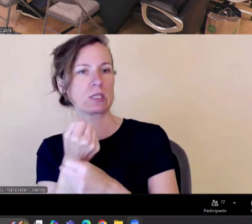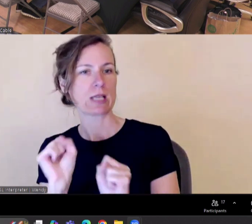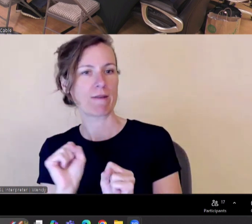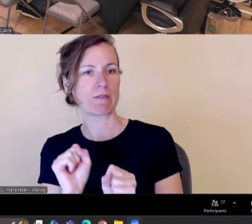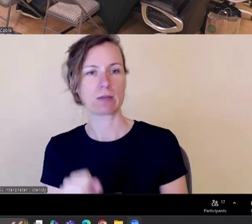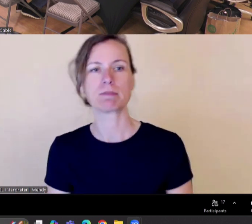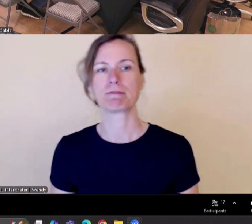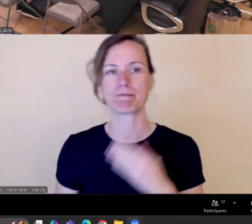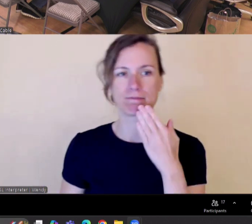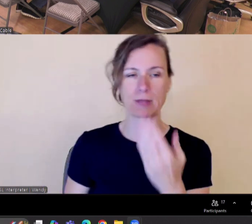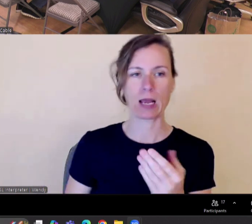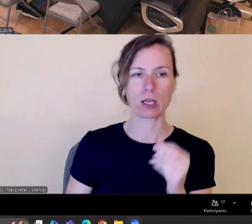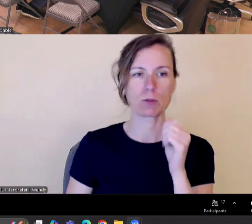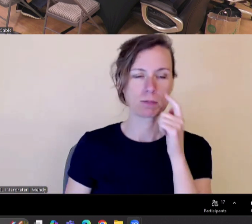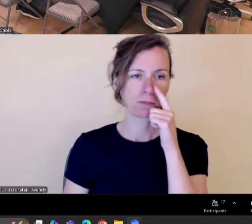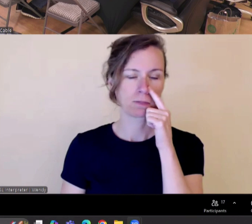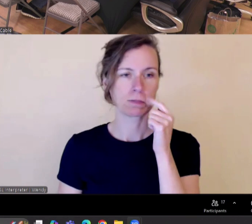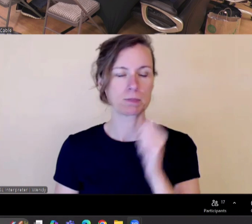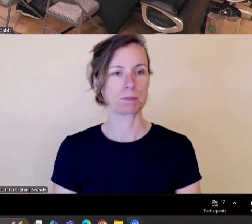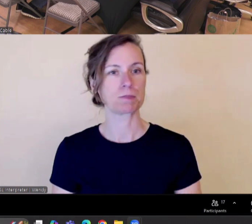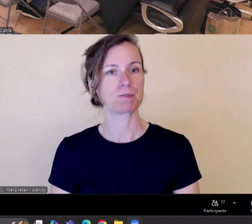you for your indulgence.